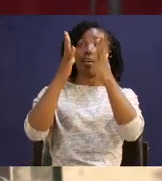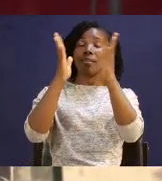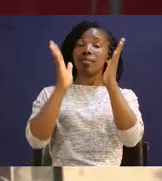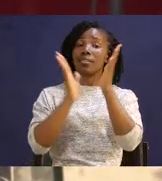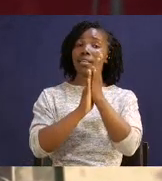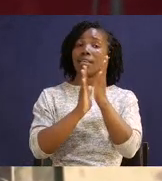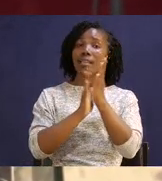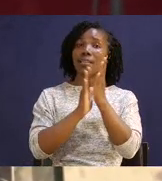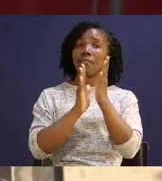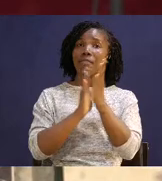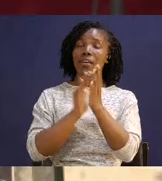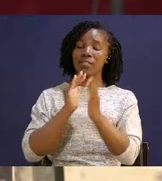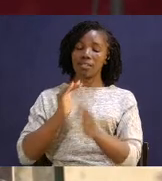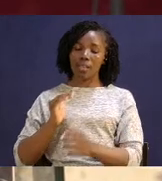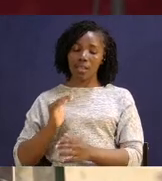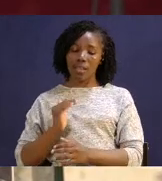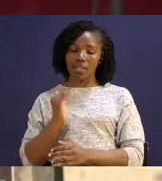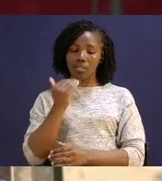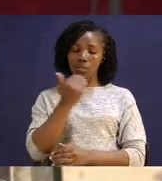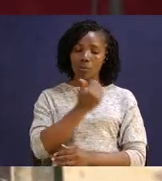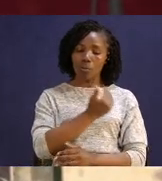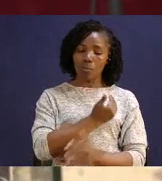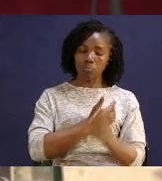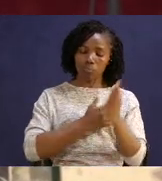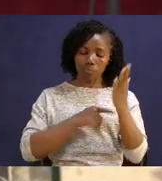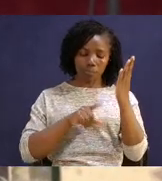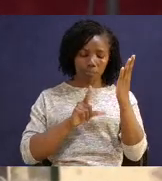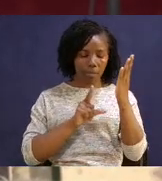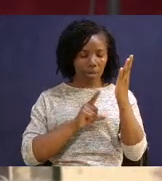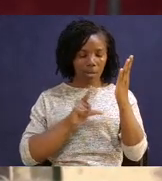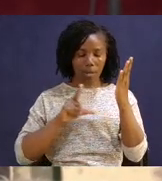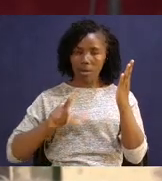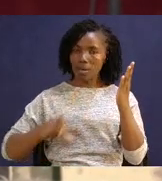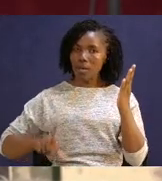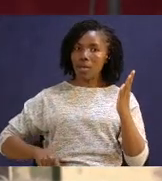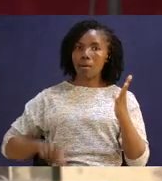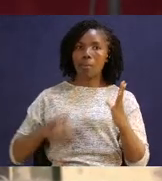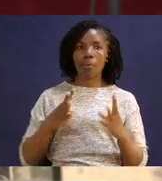Pokea sifa zetu Bwana.